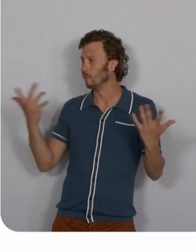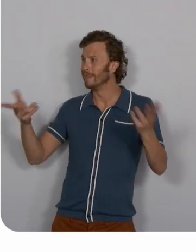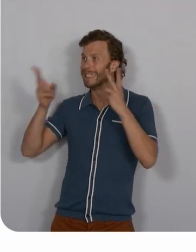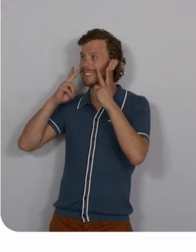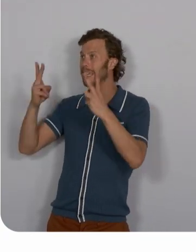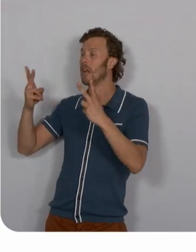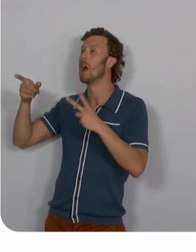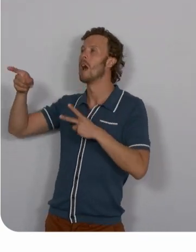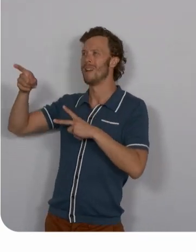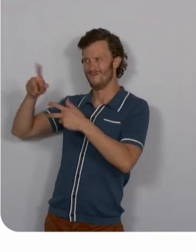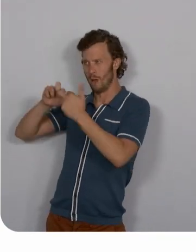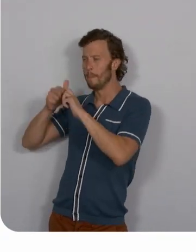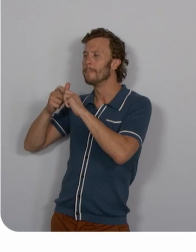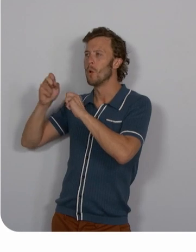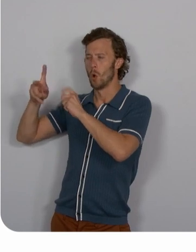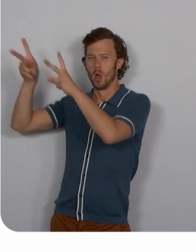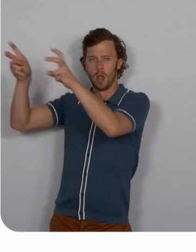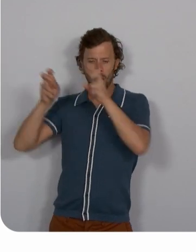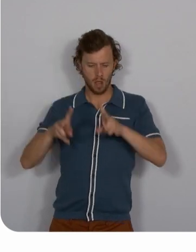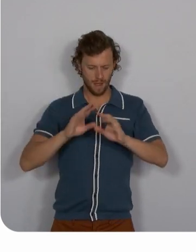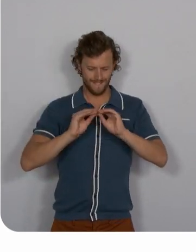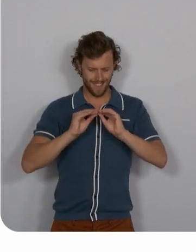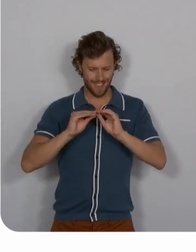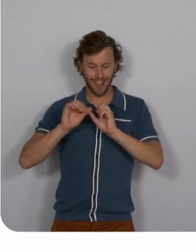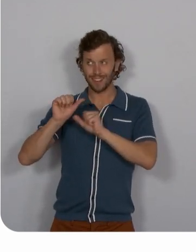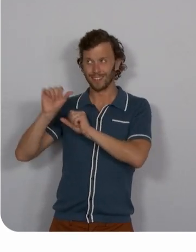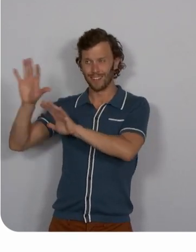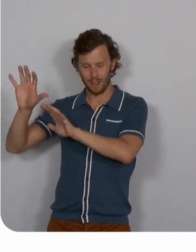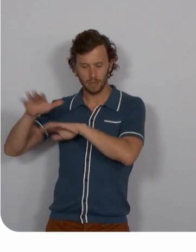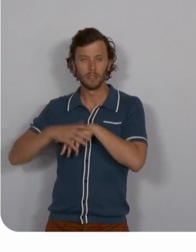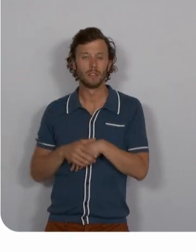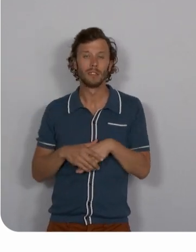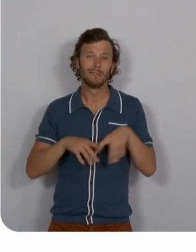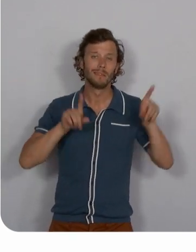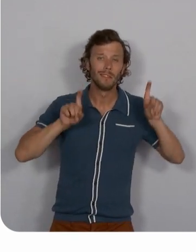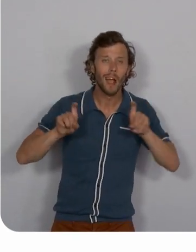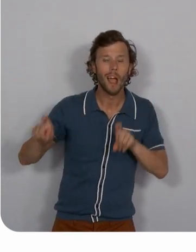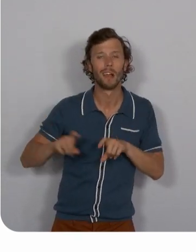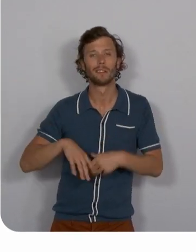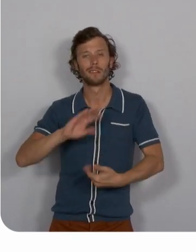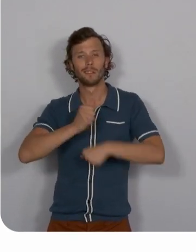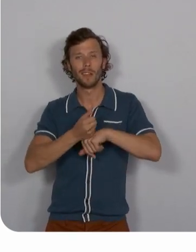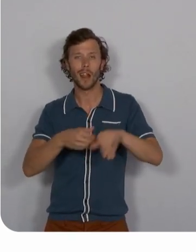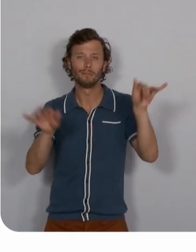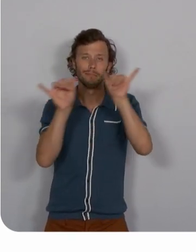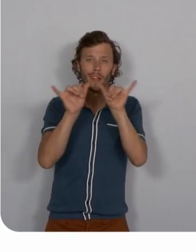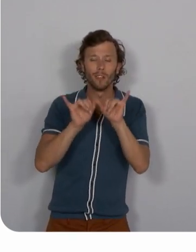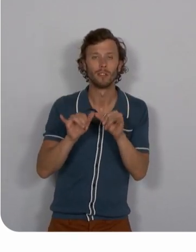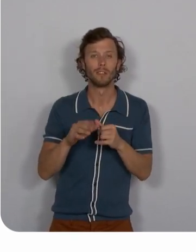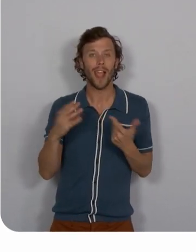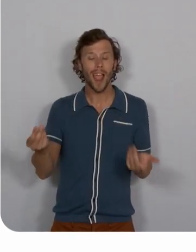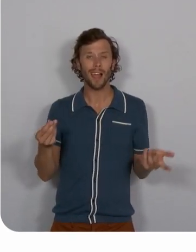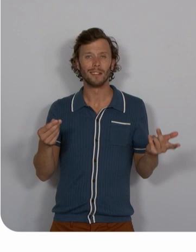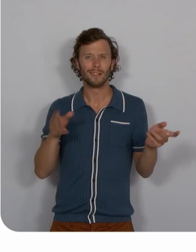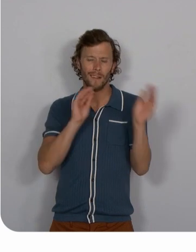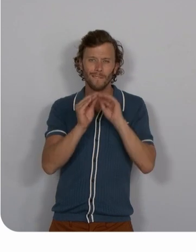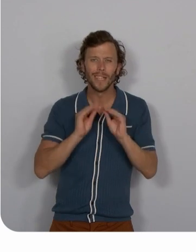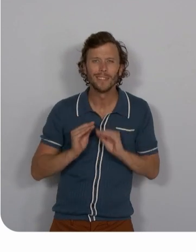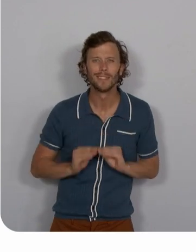and prompt engineer, test, benchmark, red team, and debug all of these AIs we